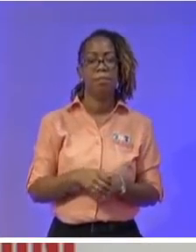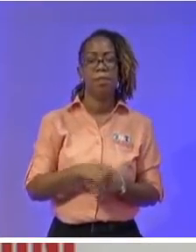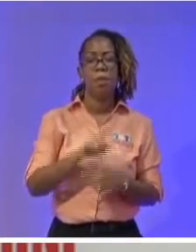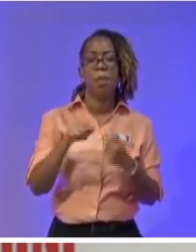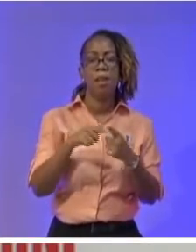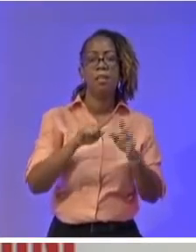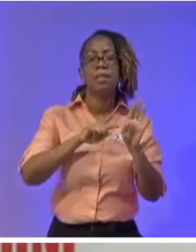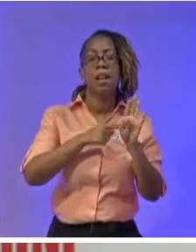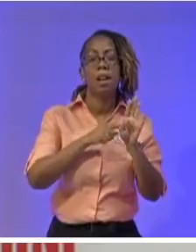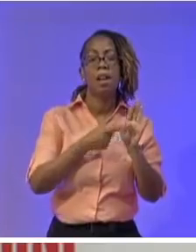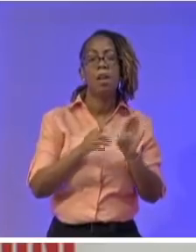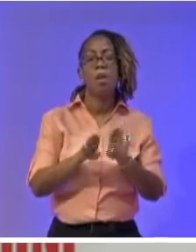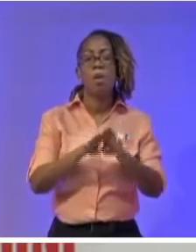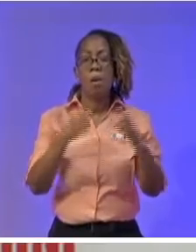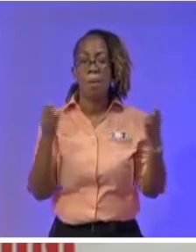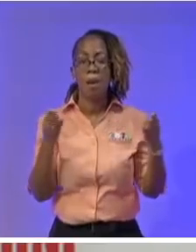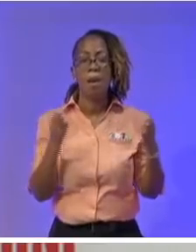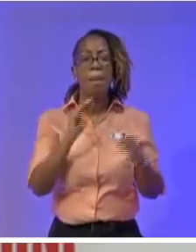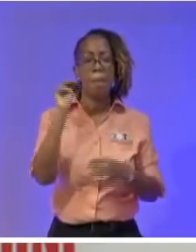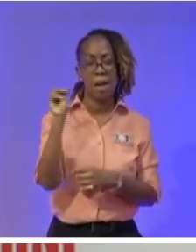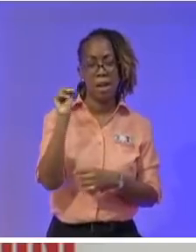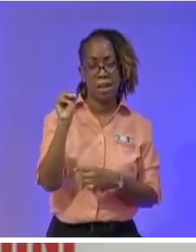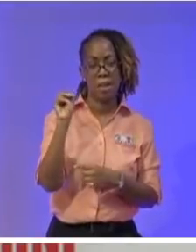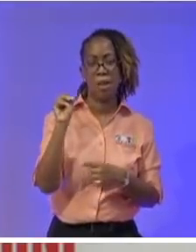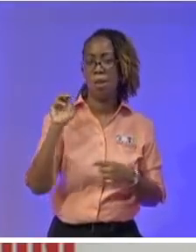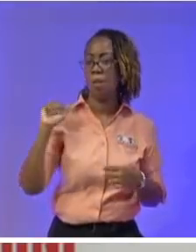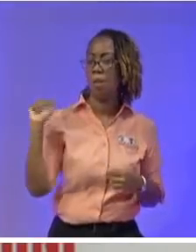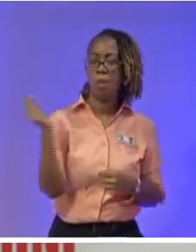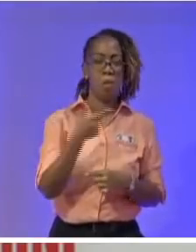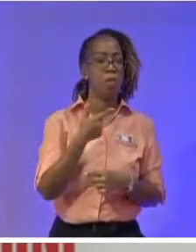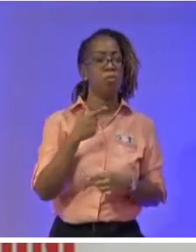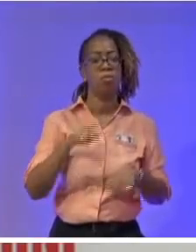3rd, full steam ahead. Let's save some lives.